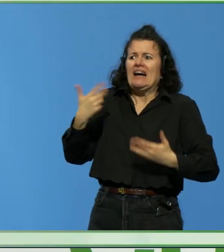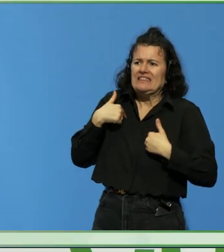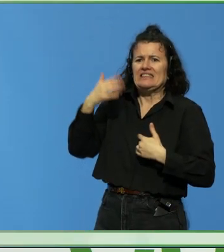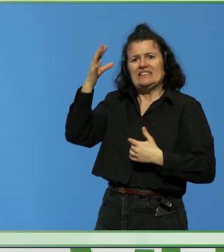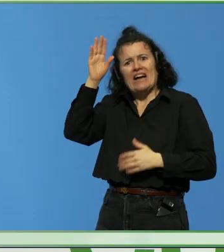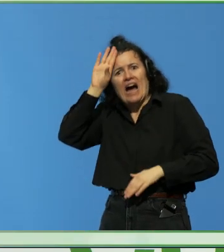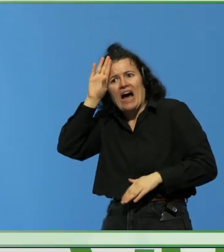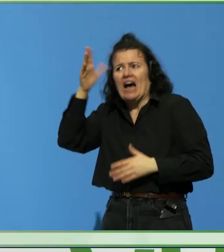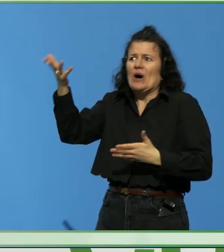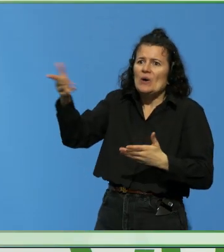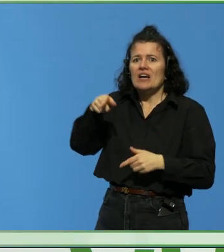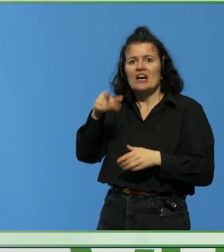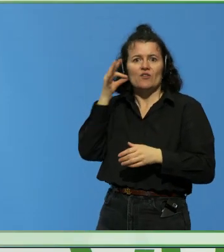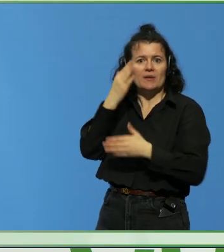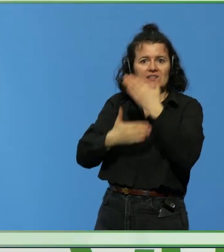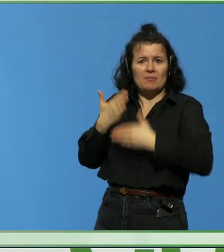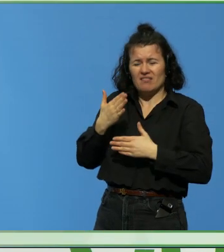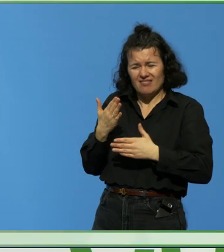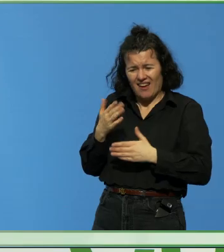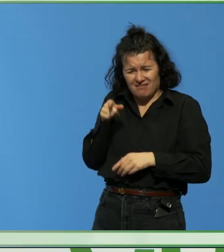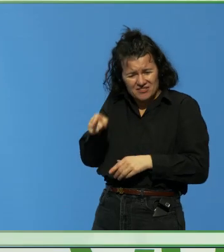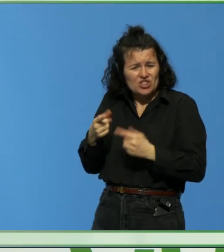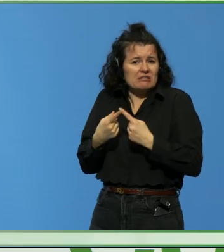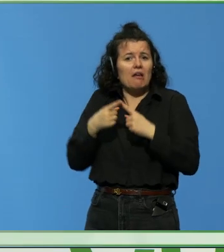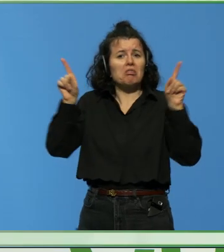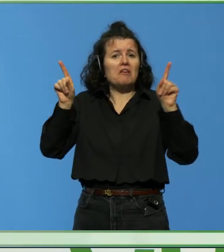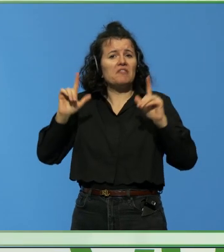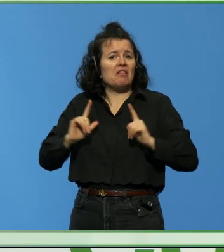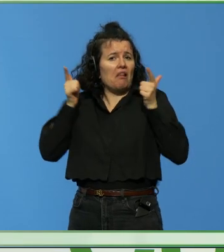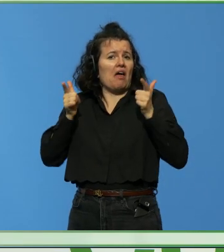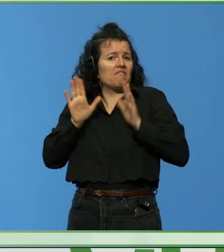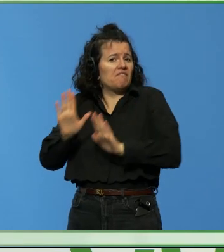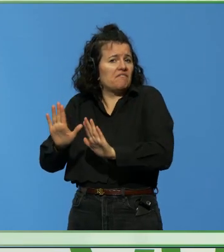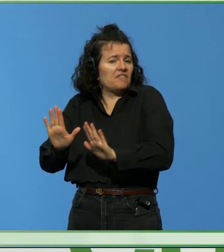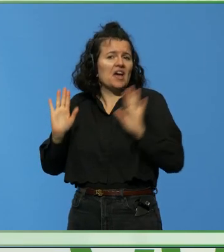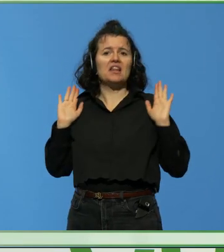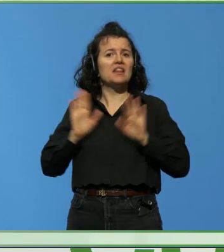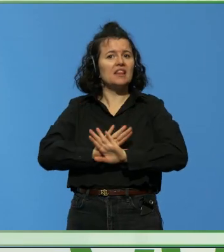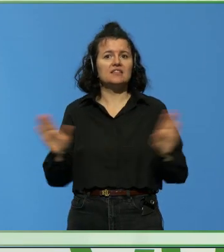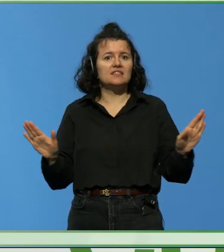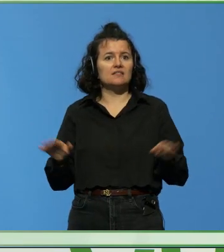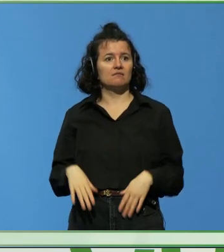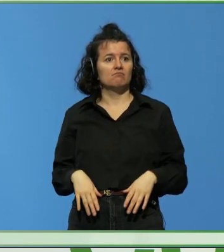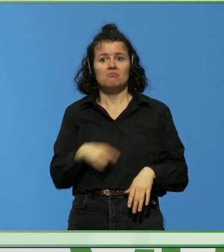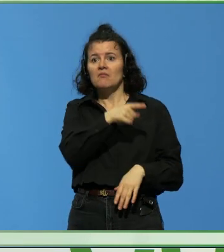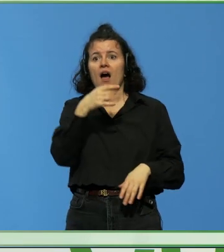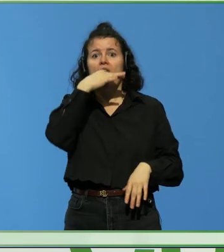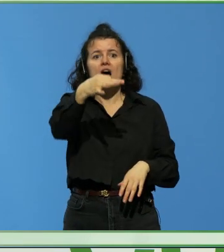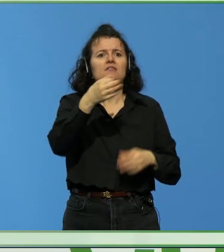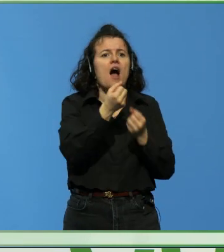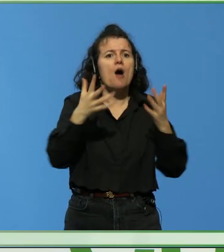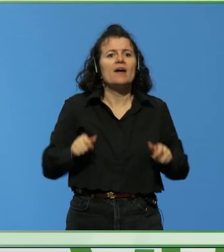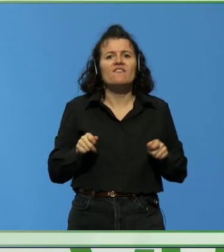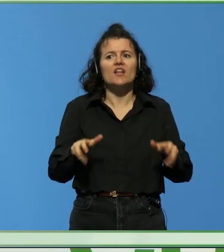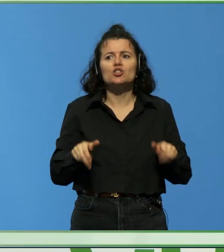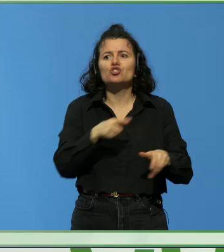to accept that. I always ask one question, like how many of you use the wheelchair? If anyone can raise the